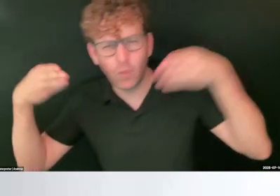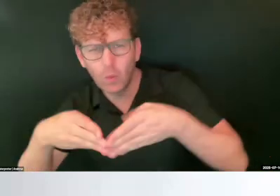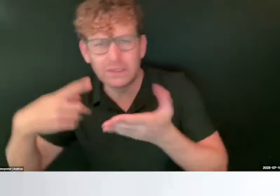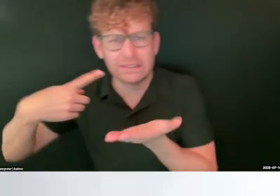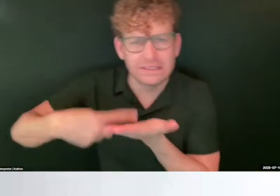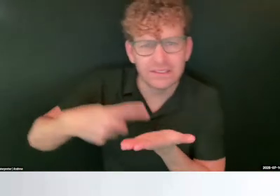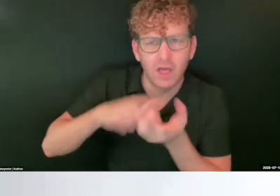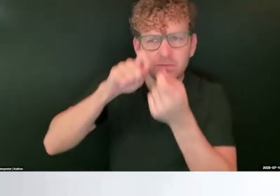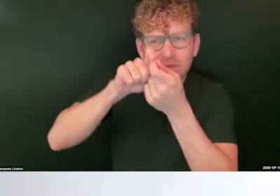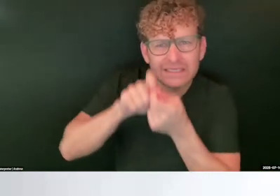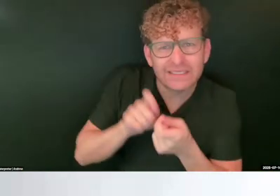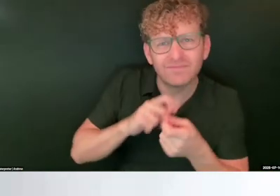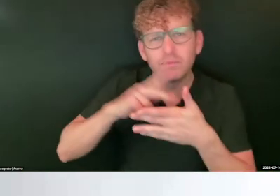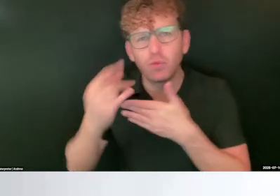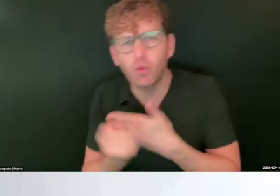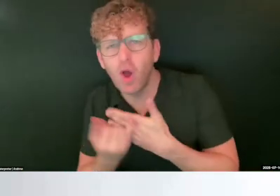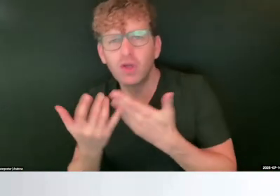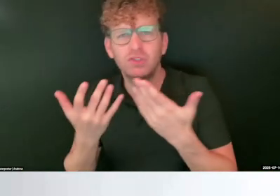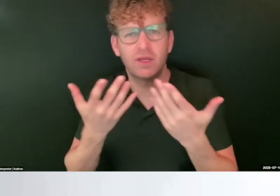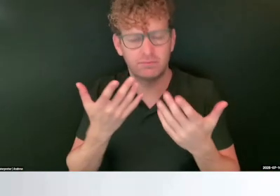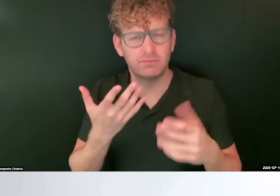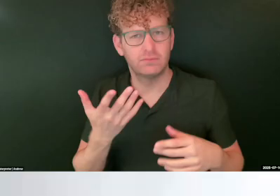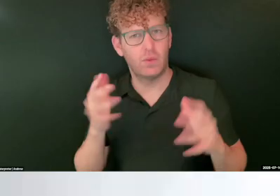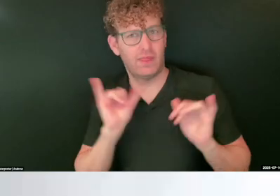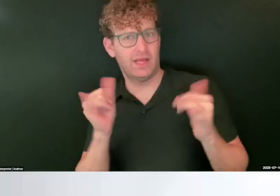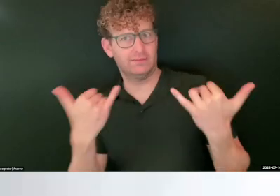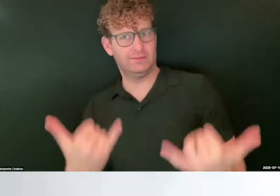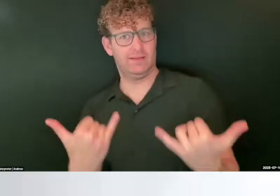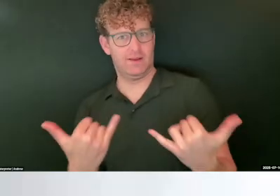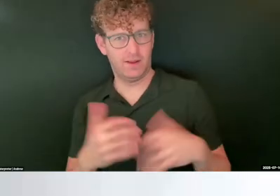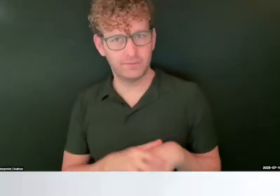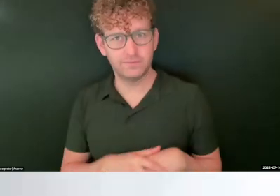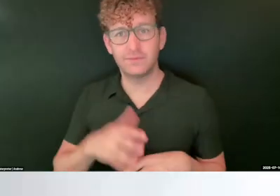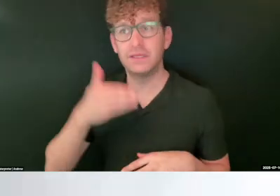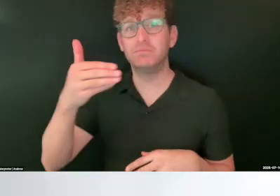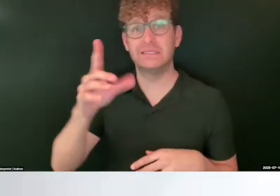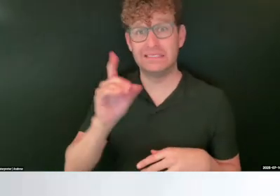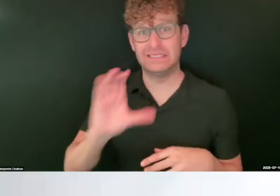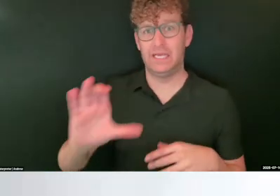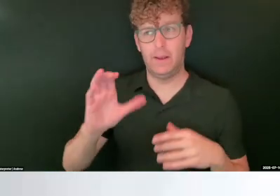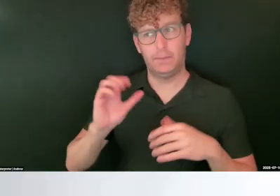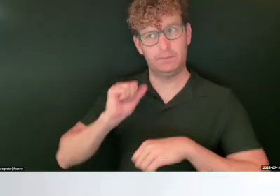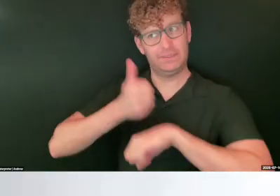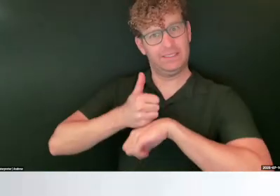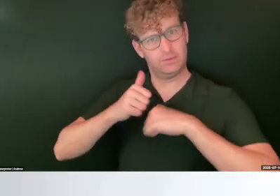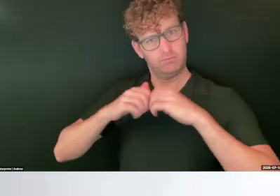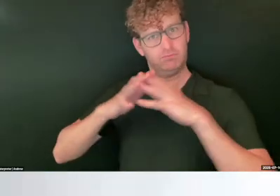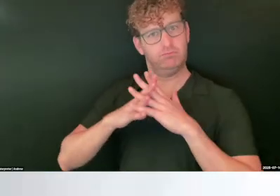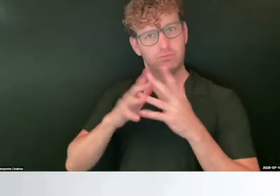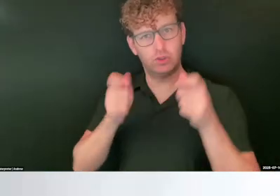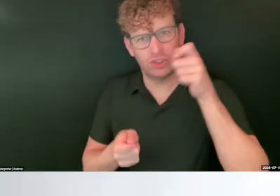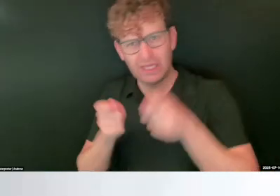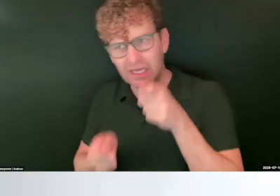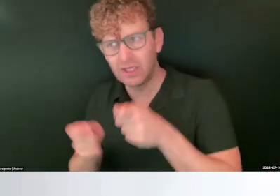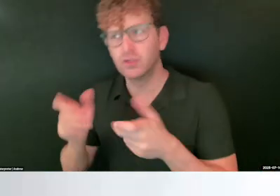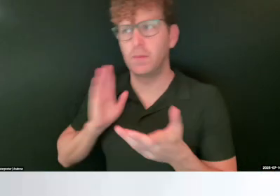of projects. That's where you are today. In December, we begin to implement the changes approved by the board into the various